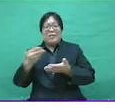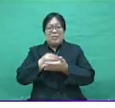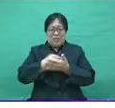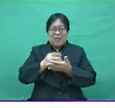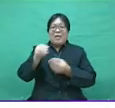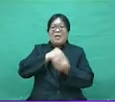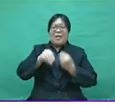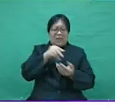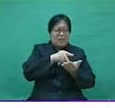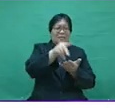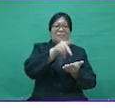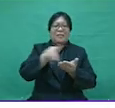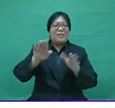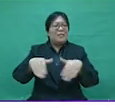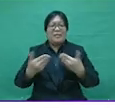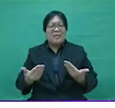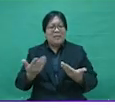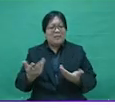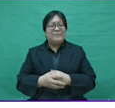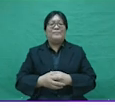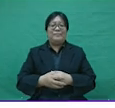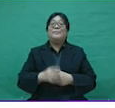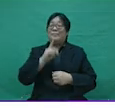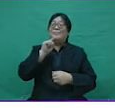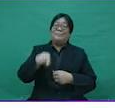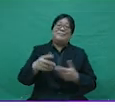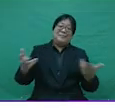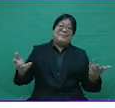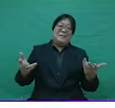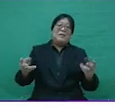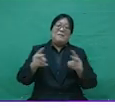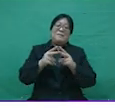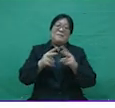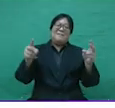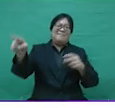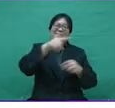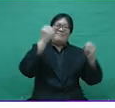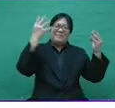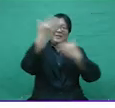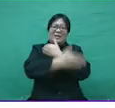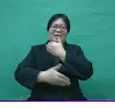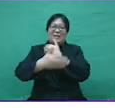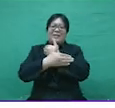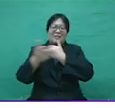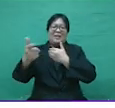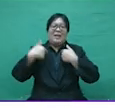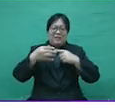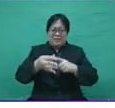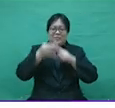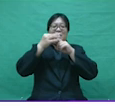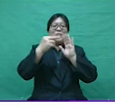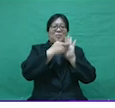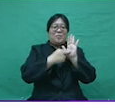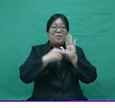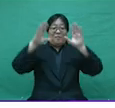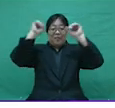are not able to pay the contributions. And it was really in most of the countries that there were special rules